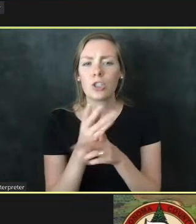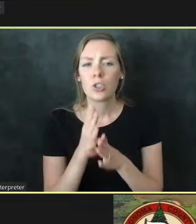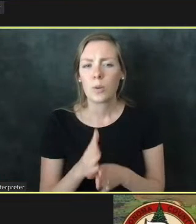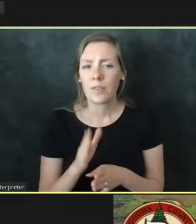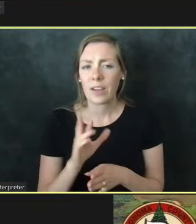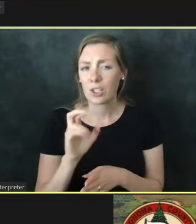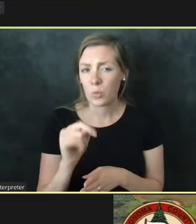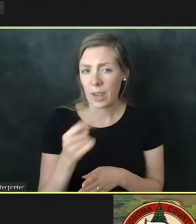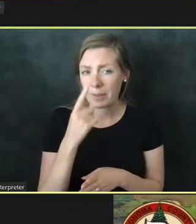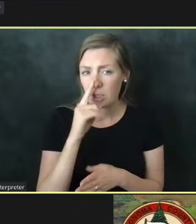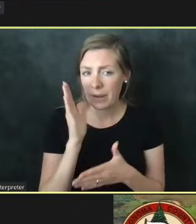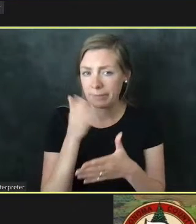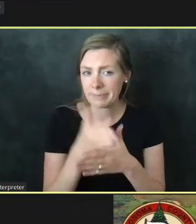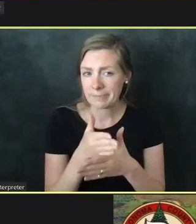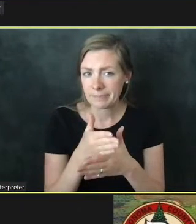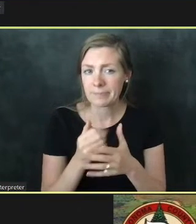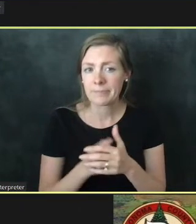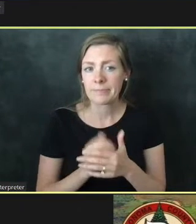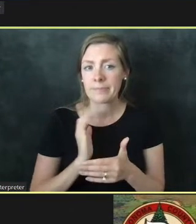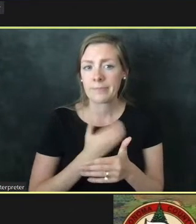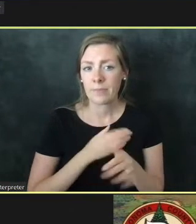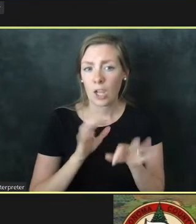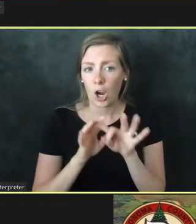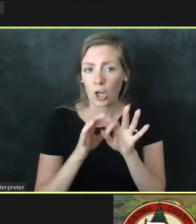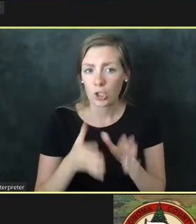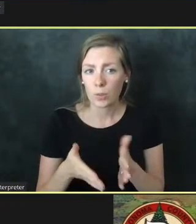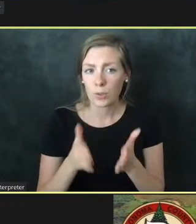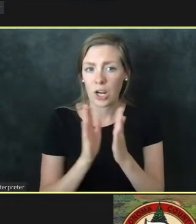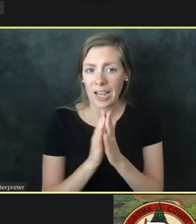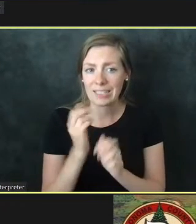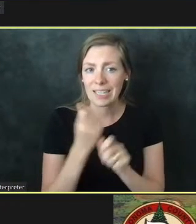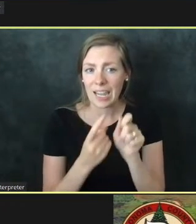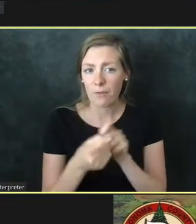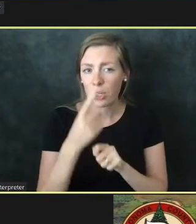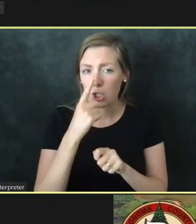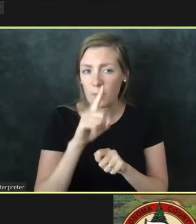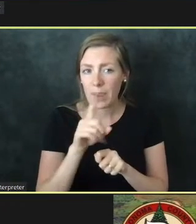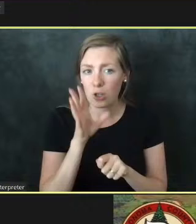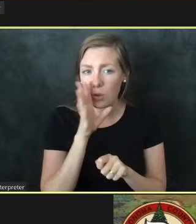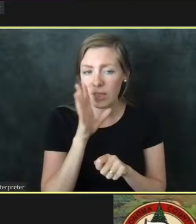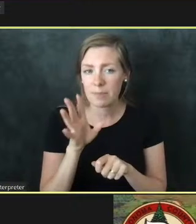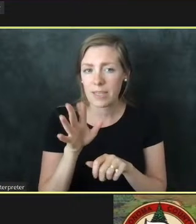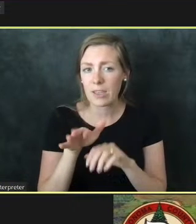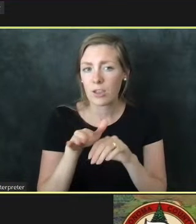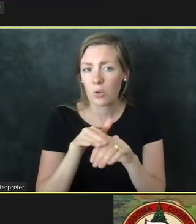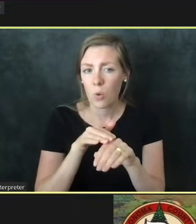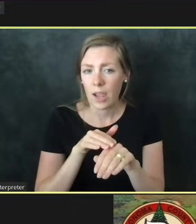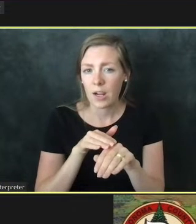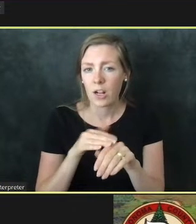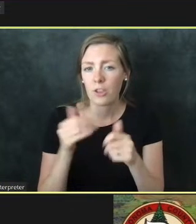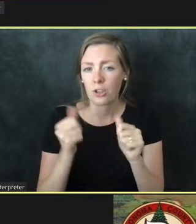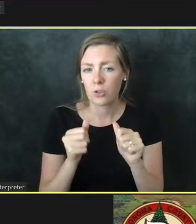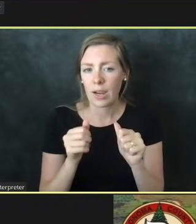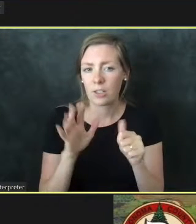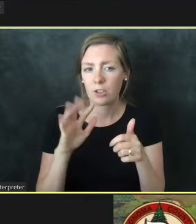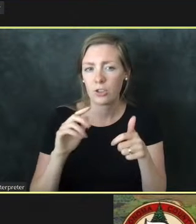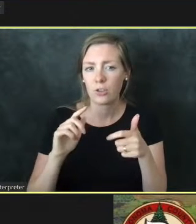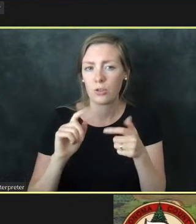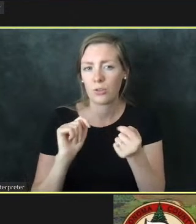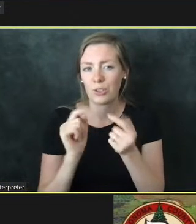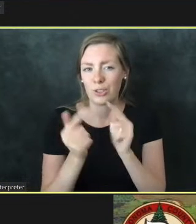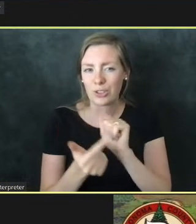If I may, our interpreters are asking everybody to just kind of slow down a little bit in the answers. They're having a hard time keeping up. This is